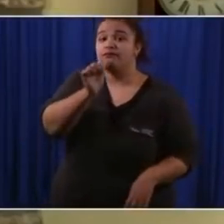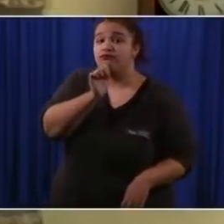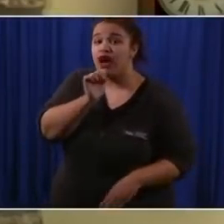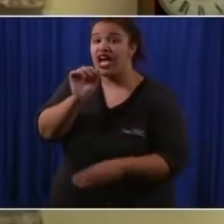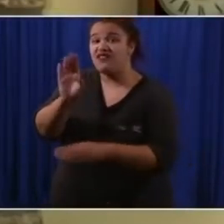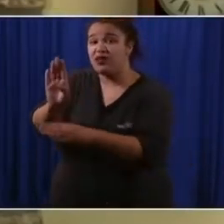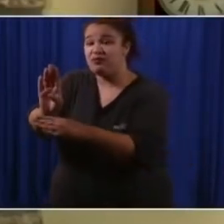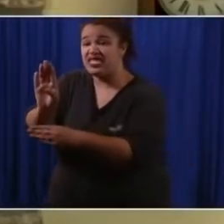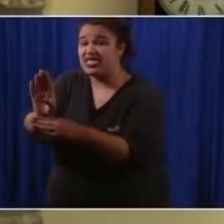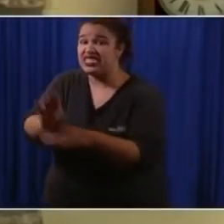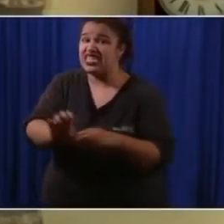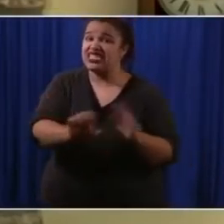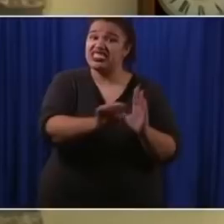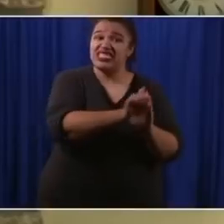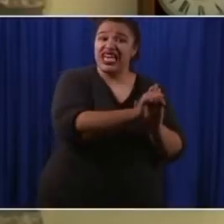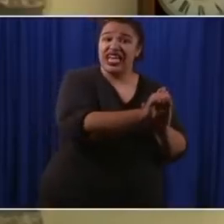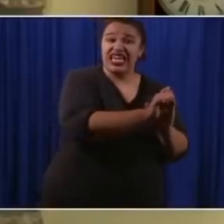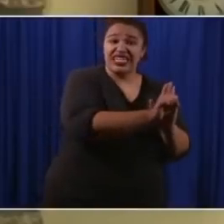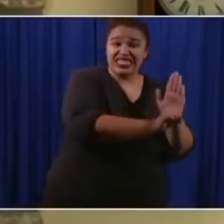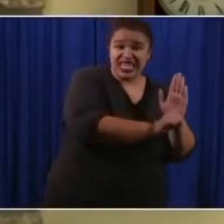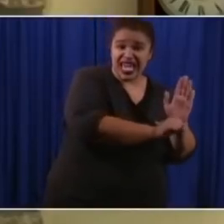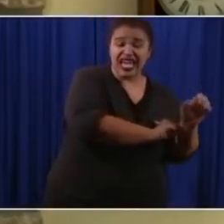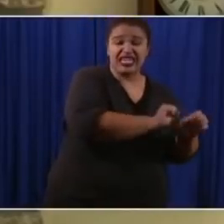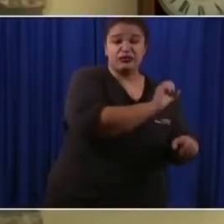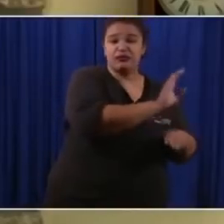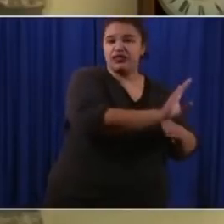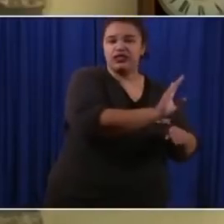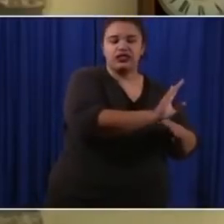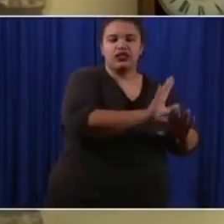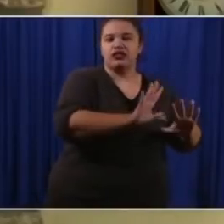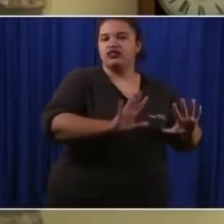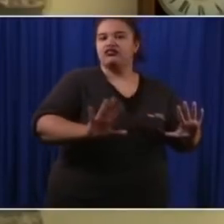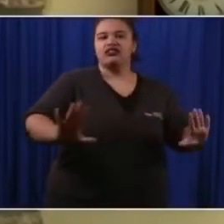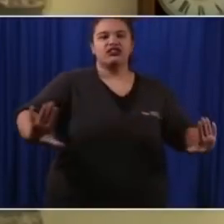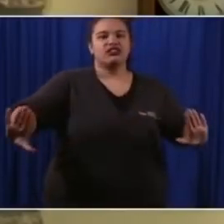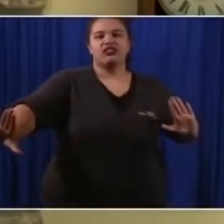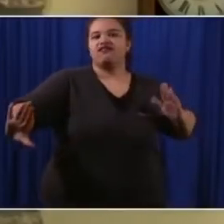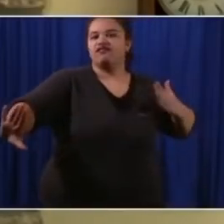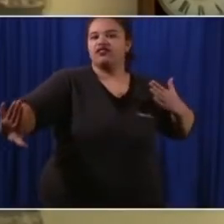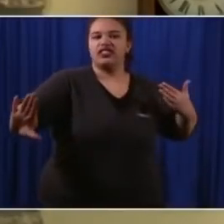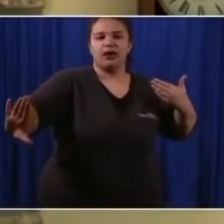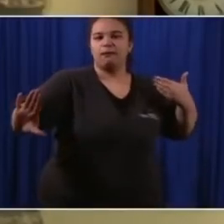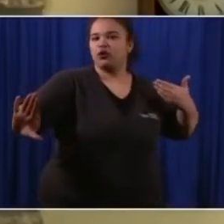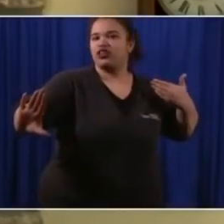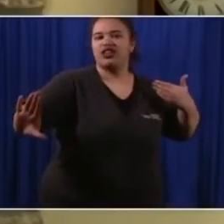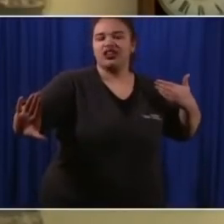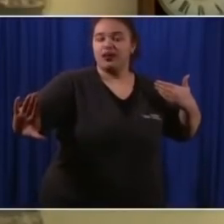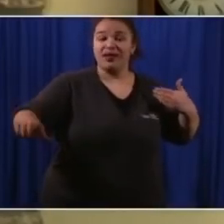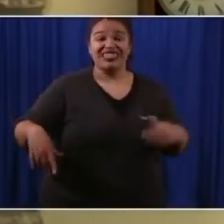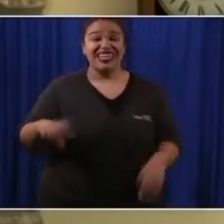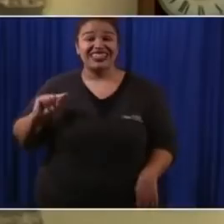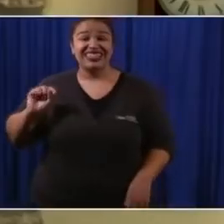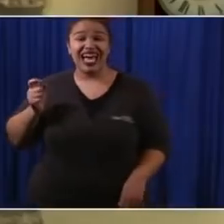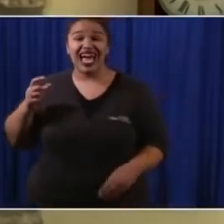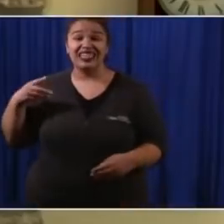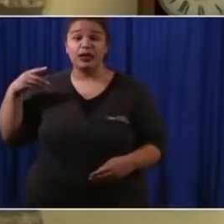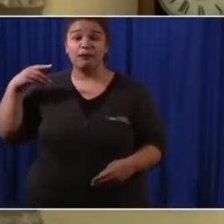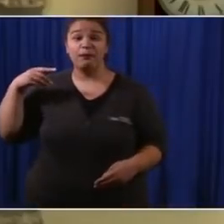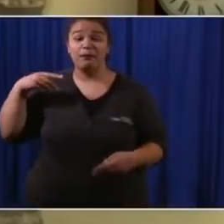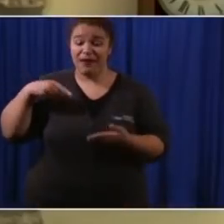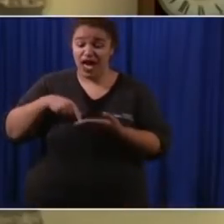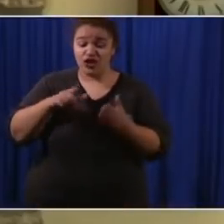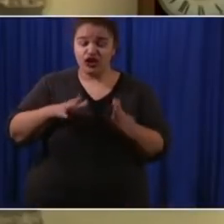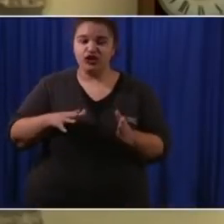where we don't have that situation where taxpayers are paying for that